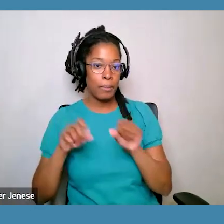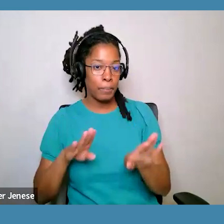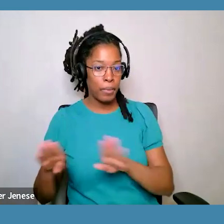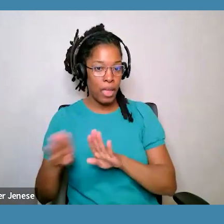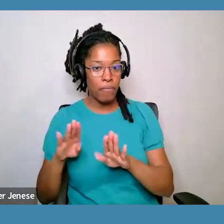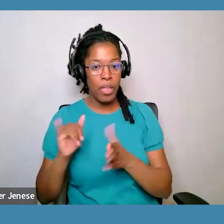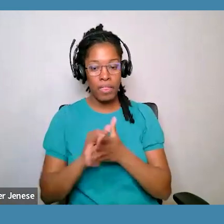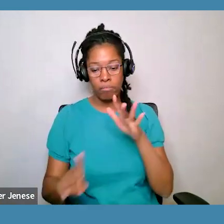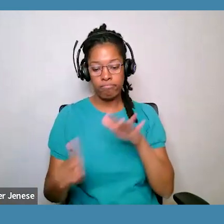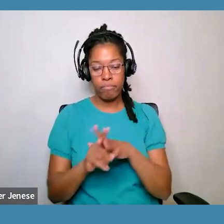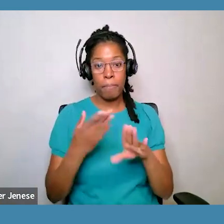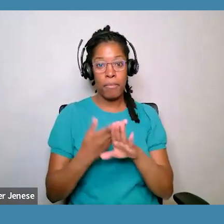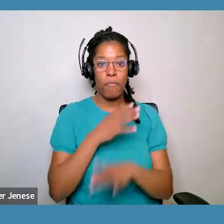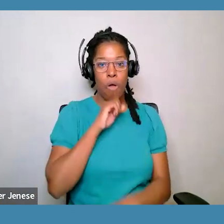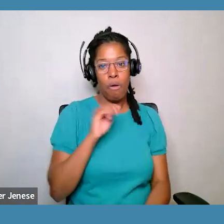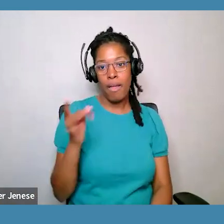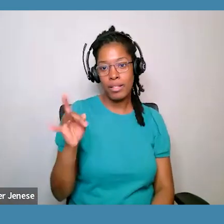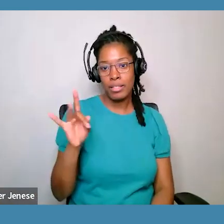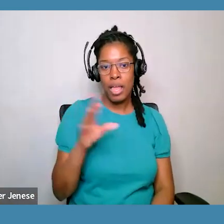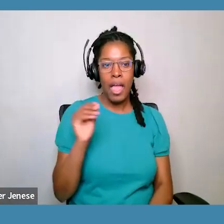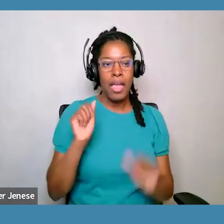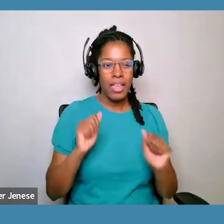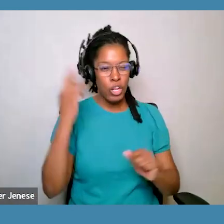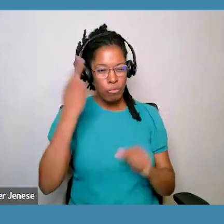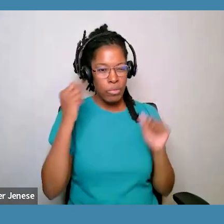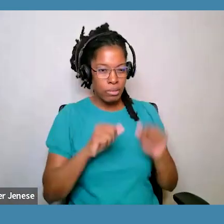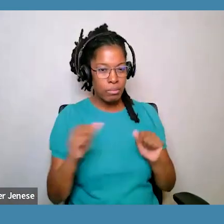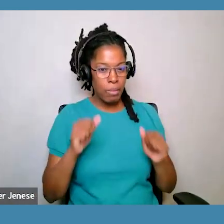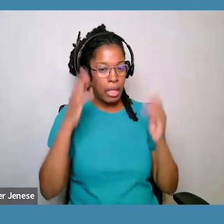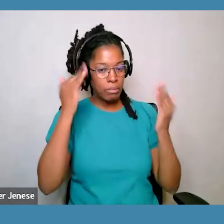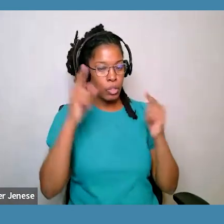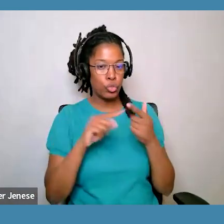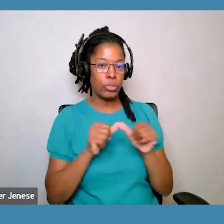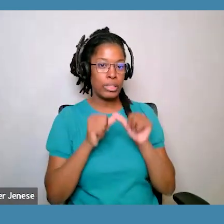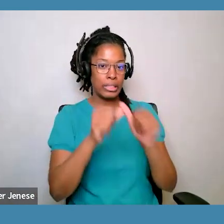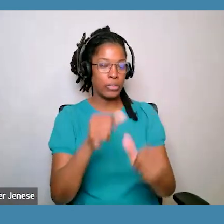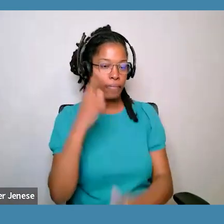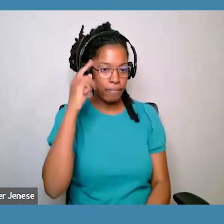the age of 18 and can reasonably be expected to continue indefinitely.